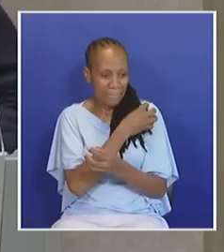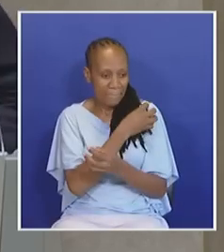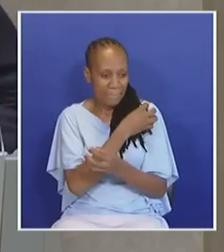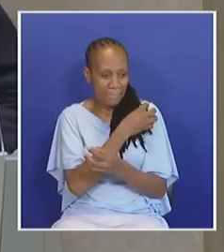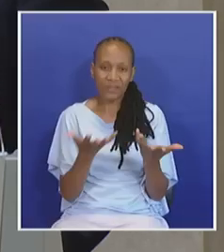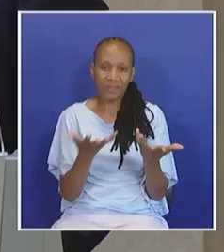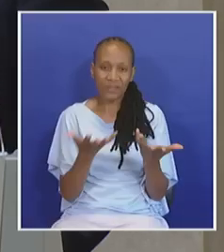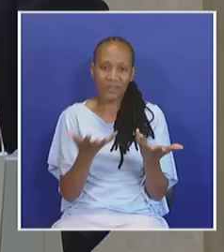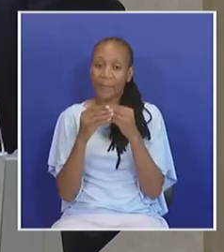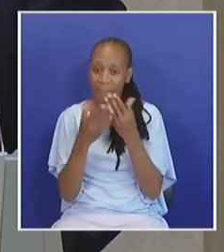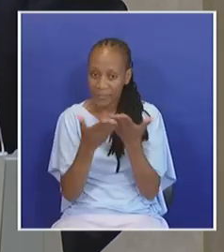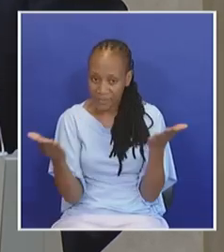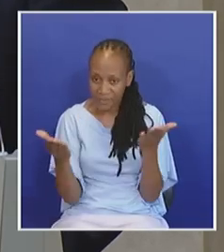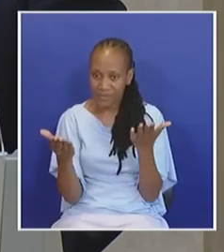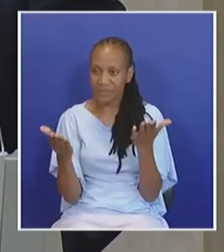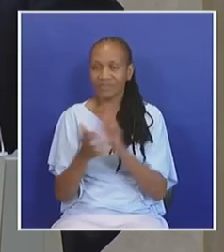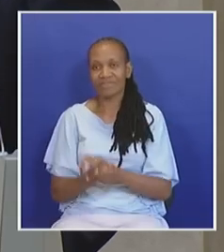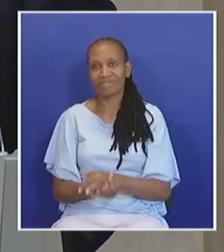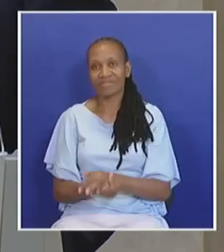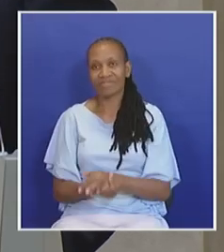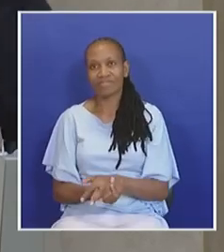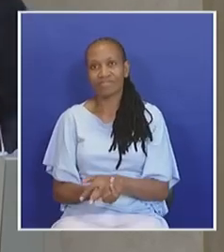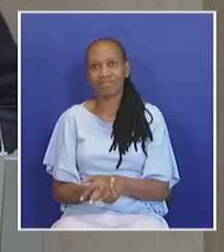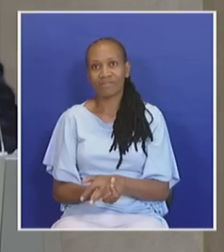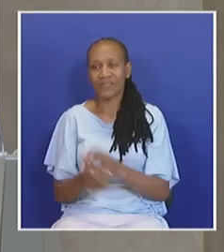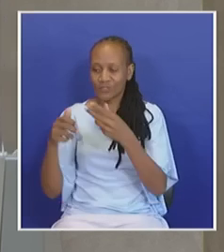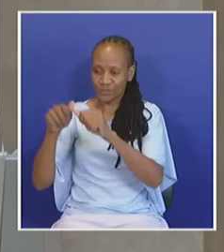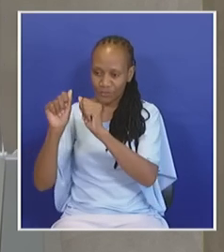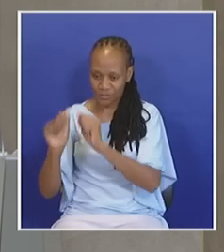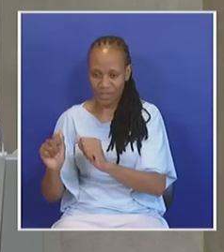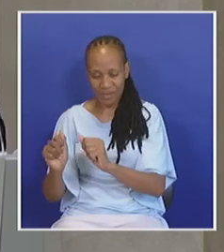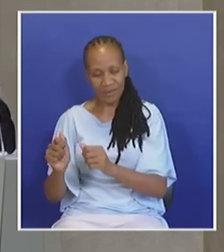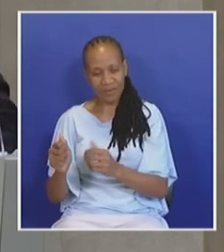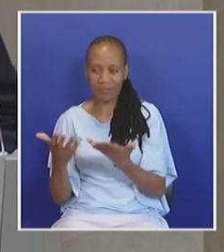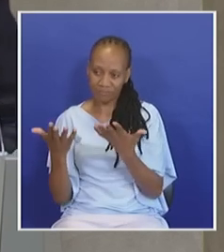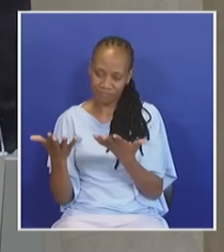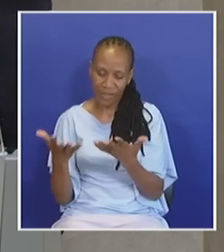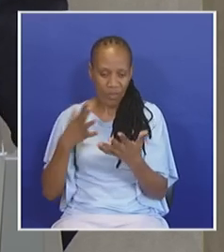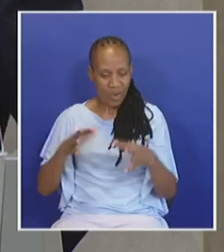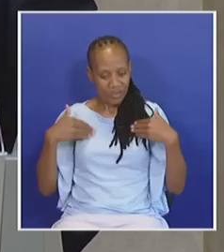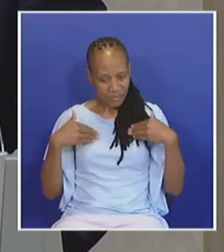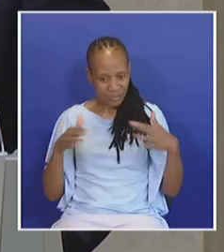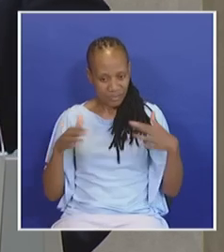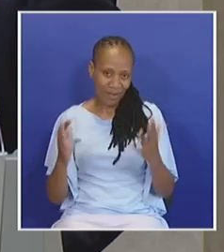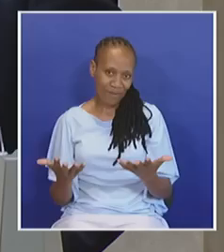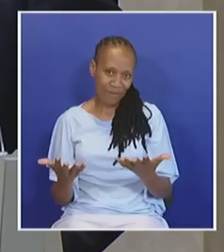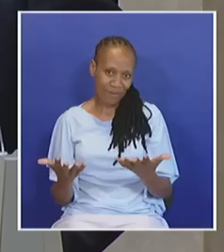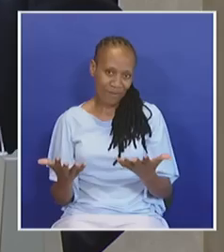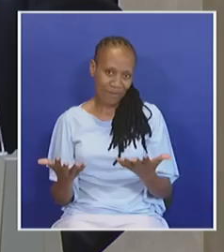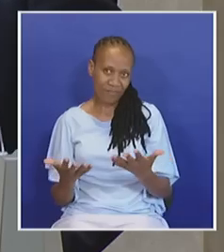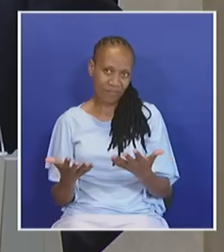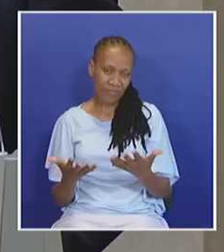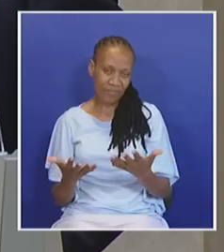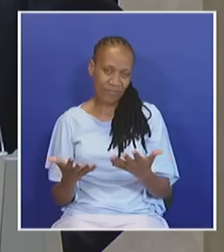the House at large. Chair, allow me to start by expressing my profound